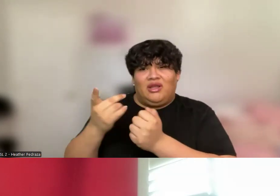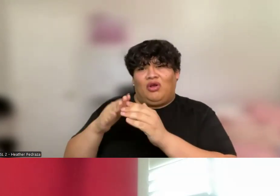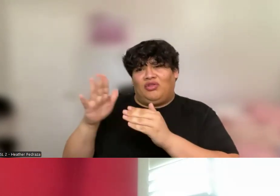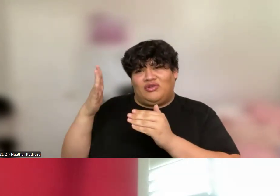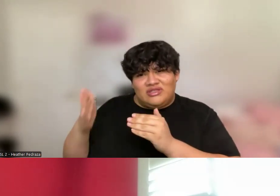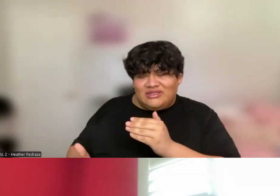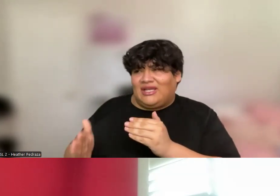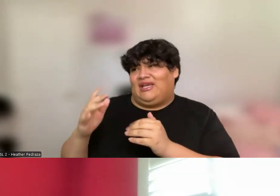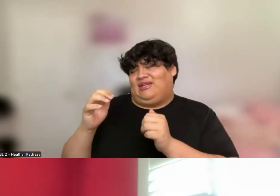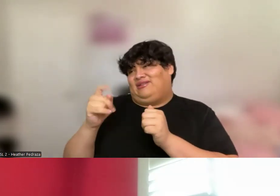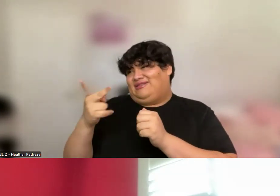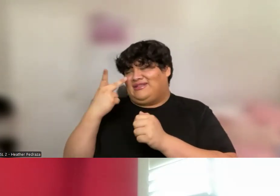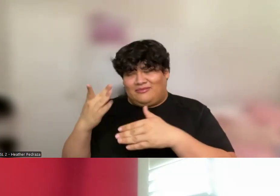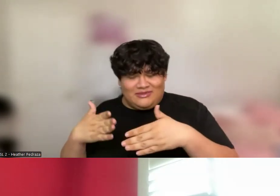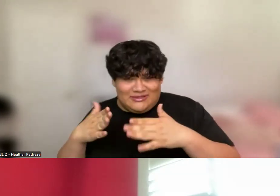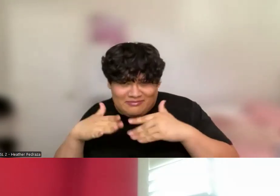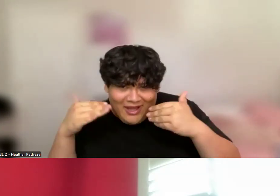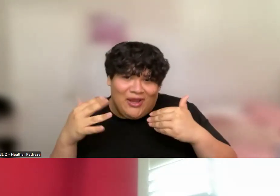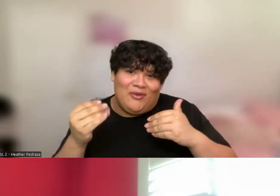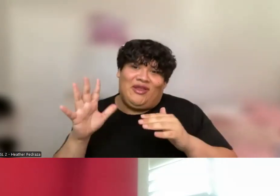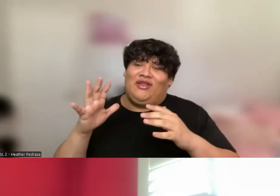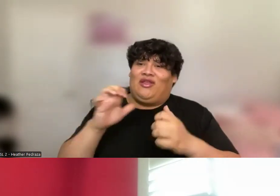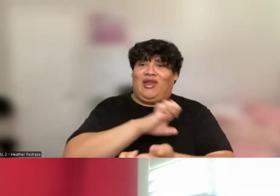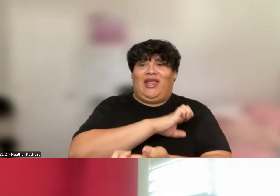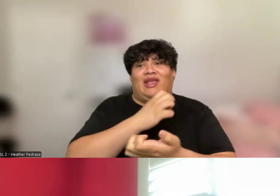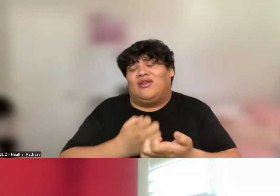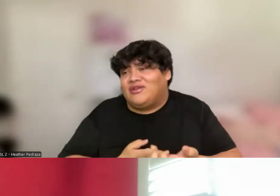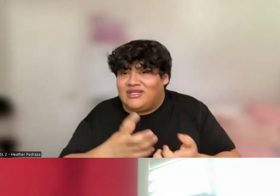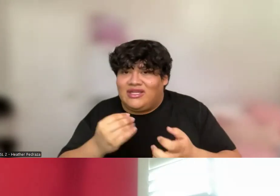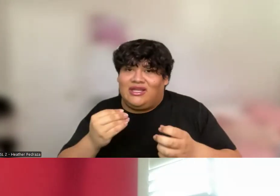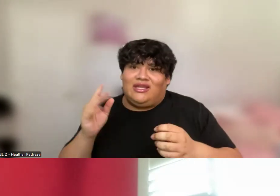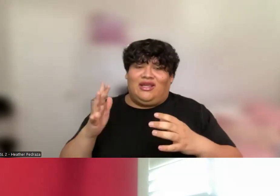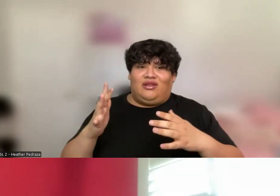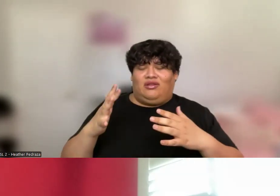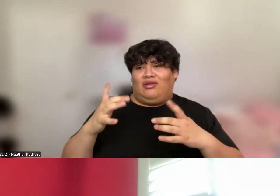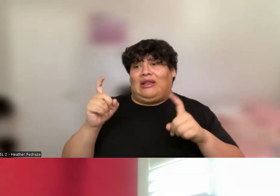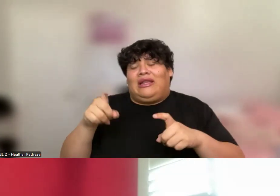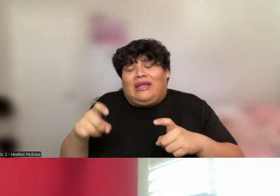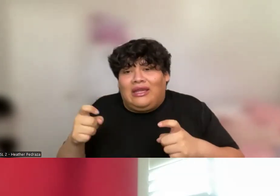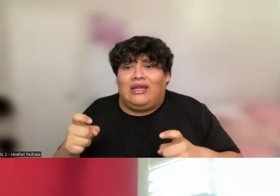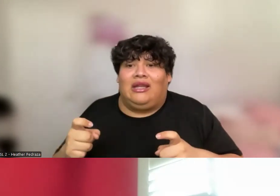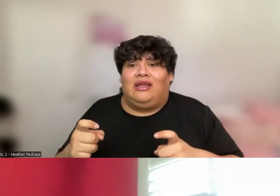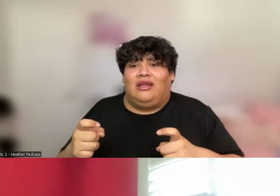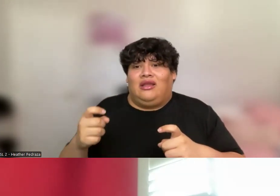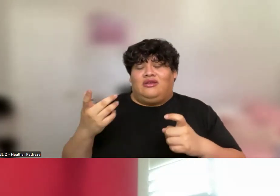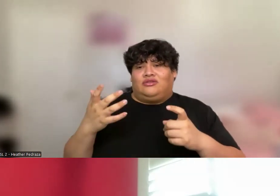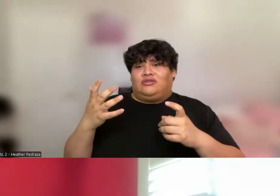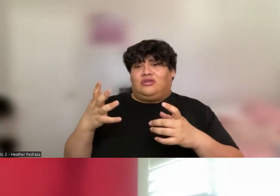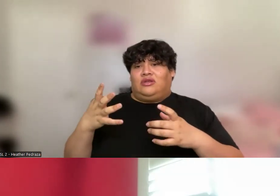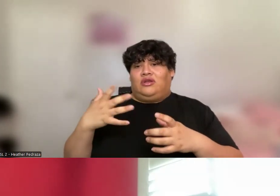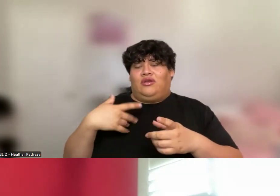the smiles and the energy and the desperation, it obviously left a mark on me that's still